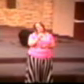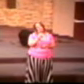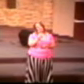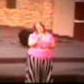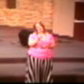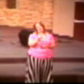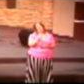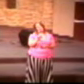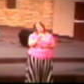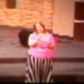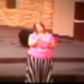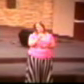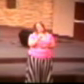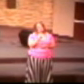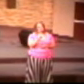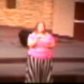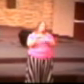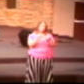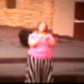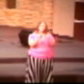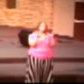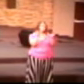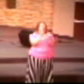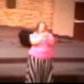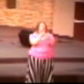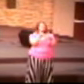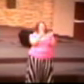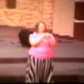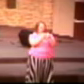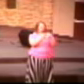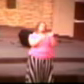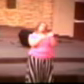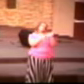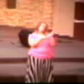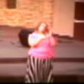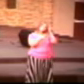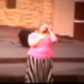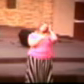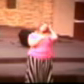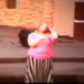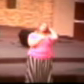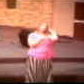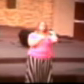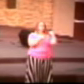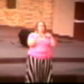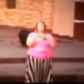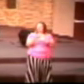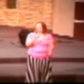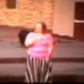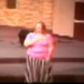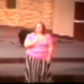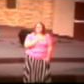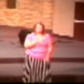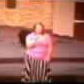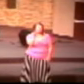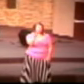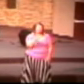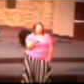as well. Meeting with a group of people and sometimes they process my sermon. Imagine that.